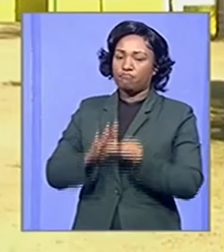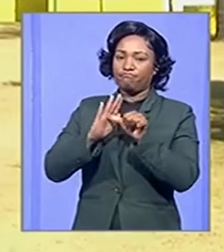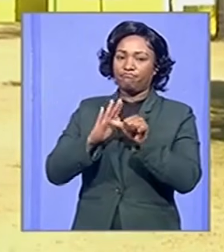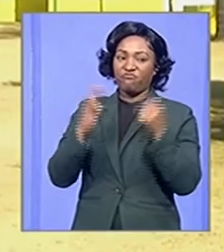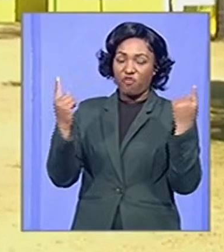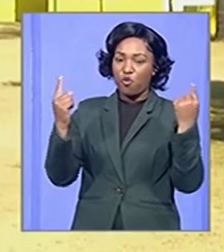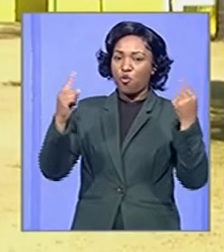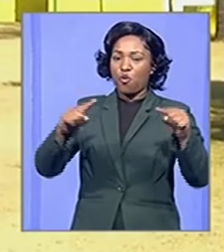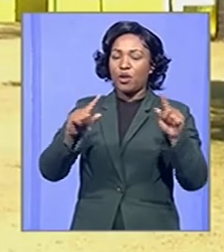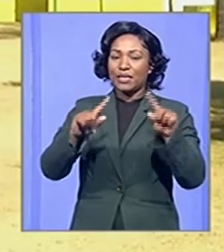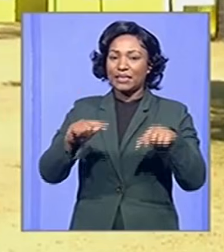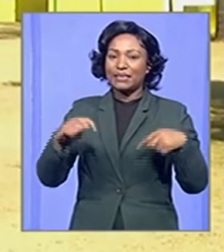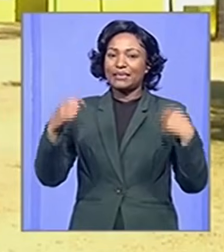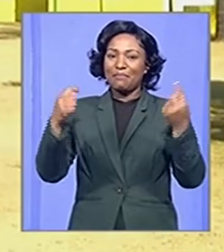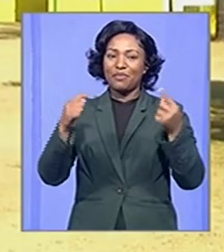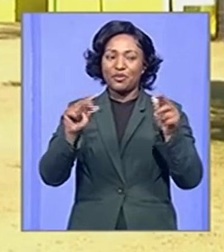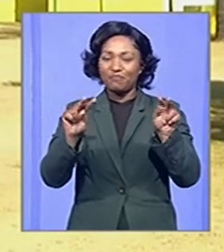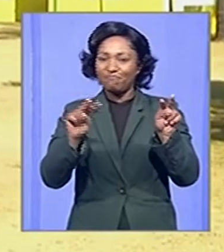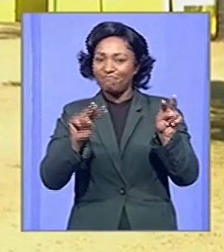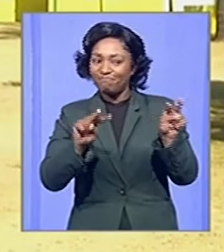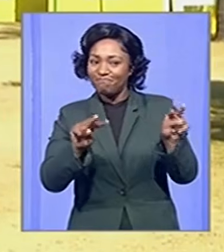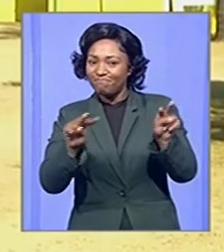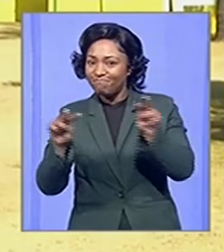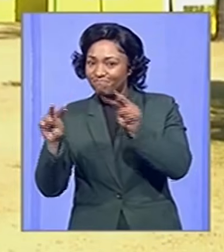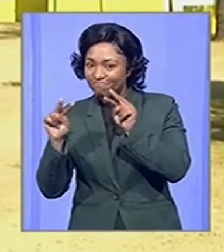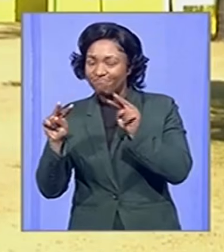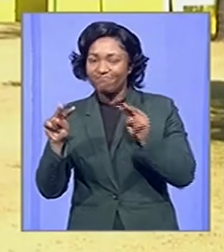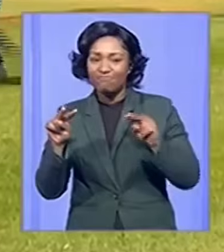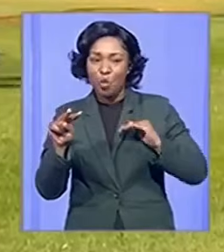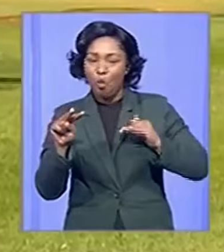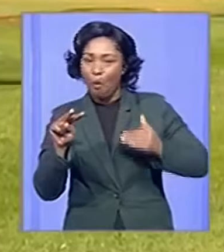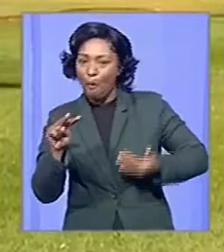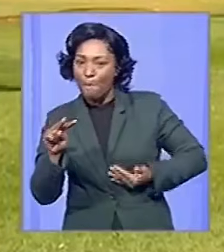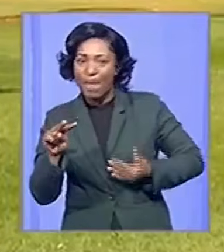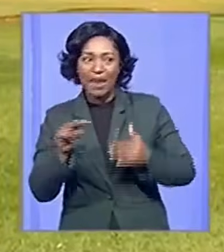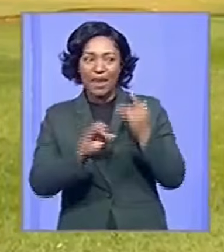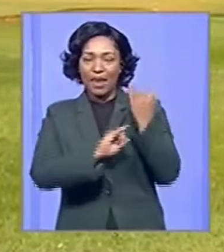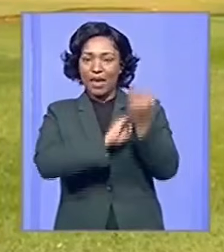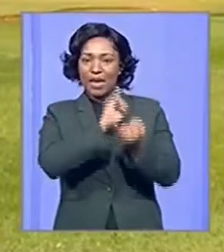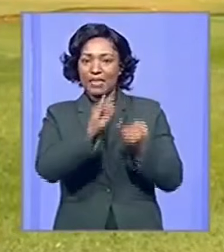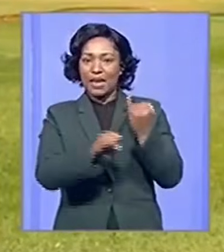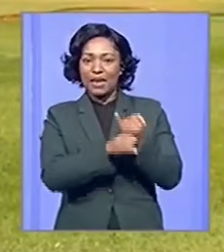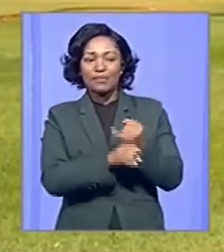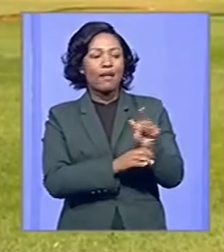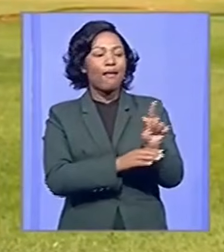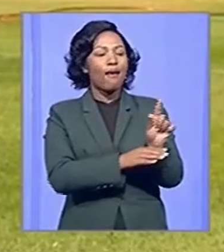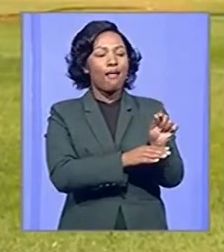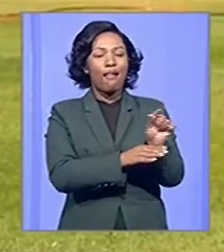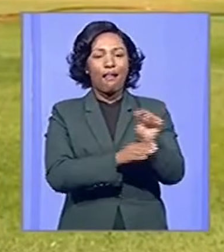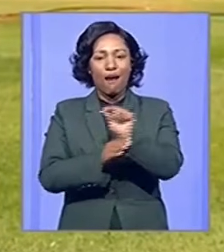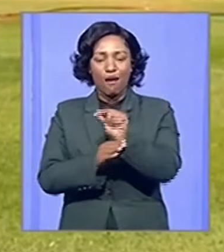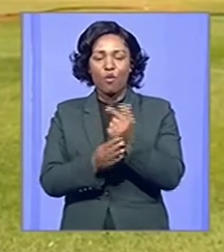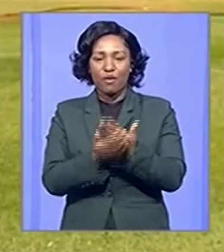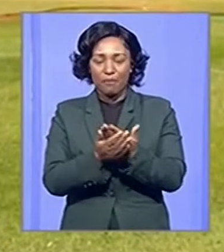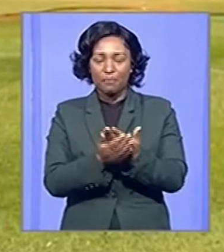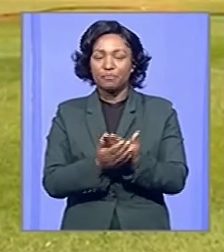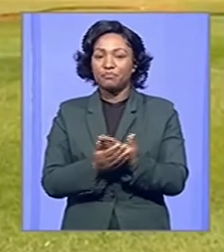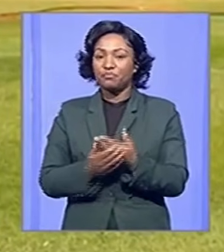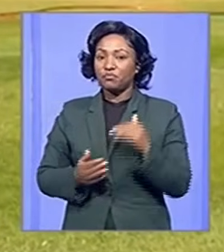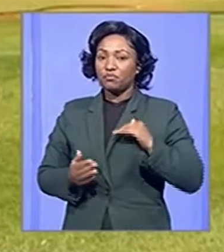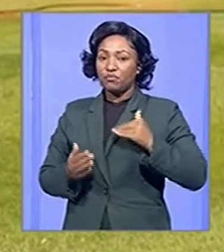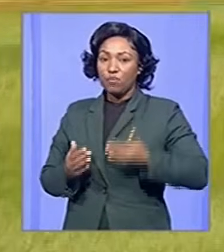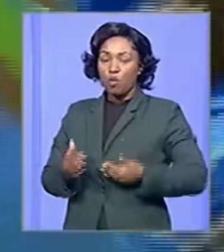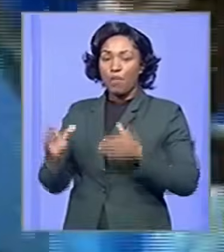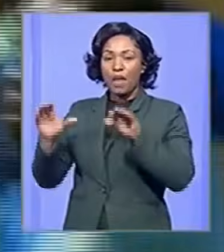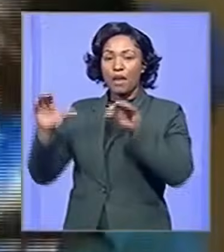the standard of women's football in Africa as a whole when you compare with other continents. Bomapudi bana ba liga ya basadi ya